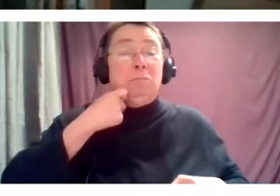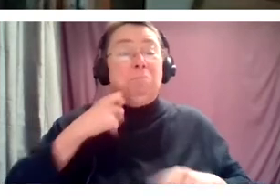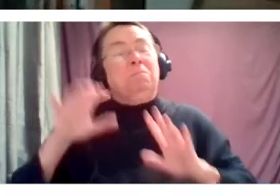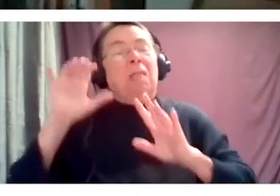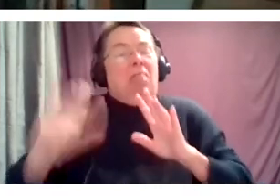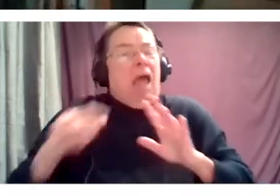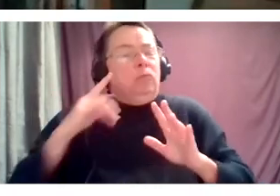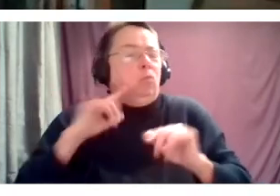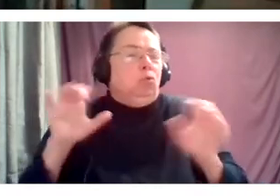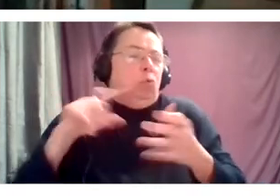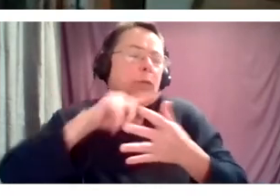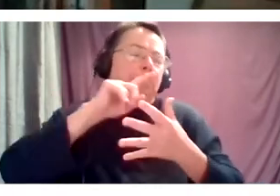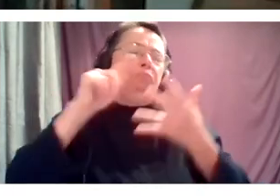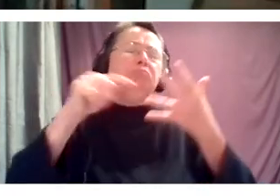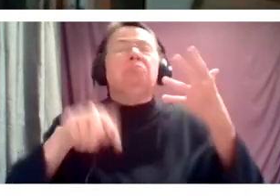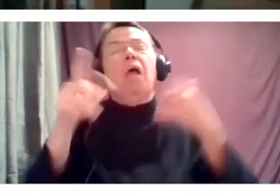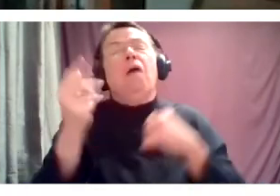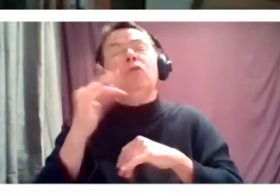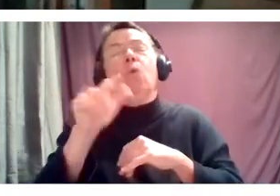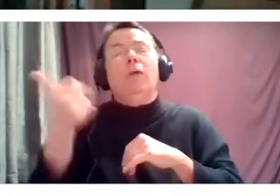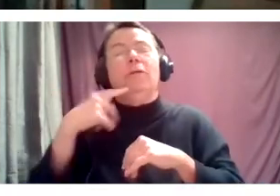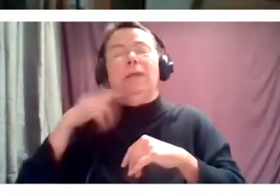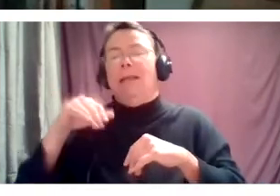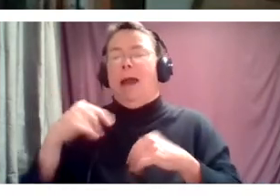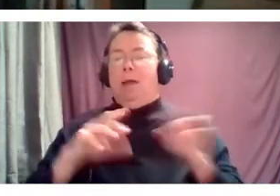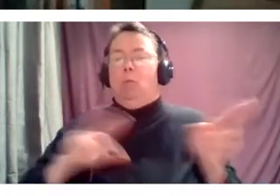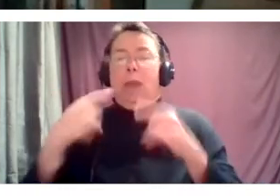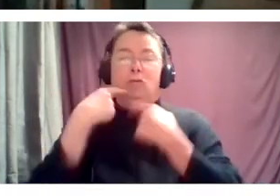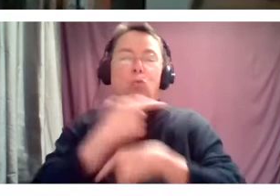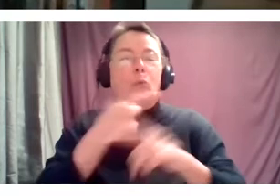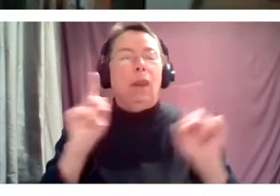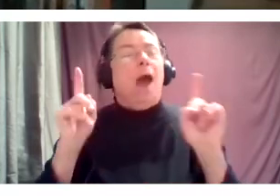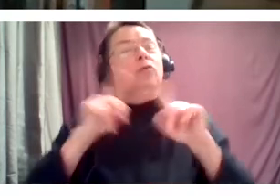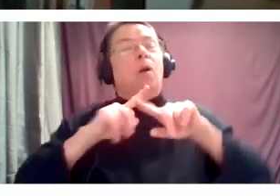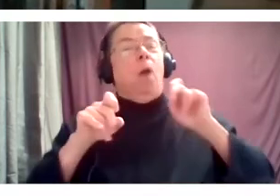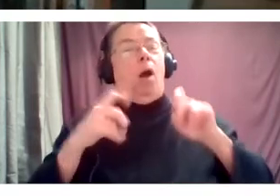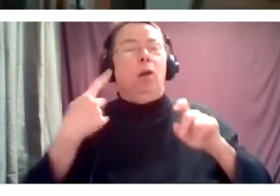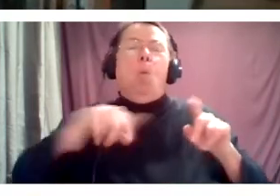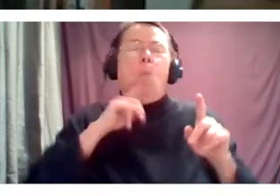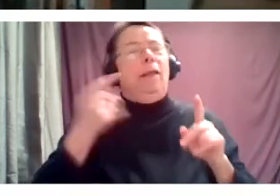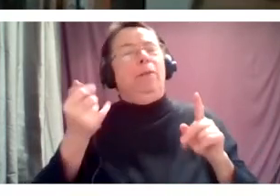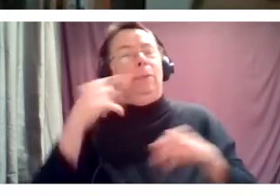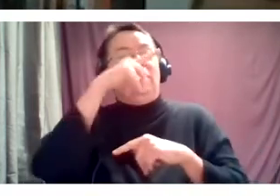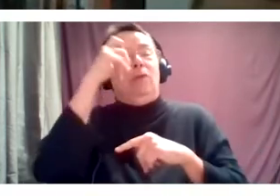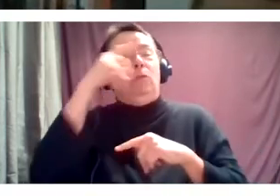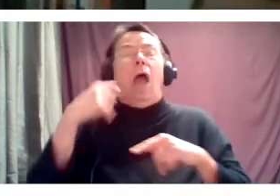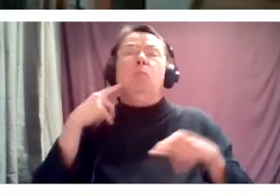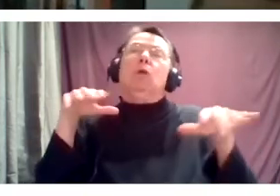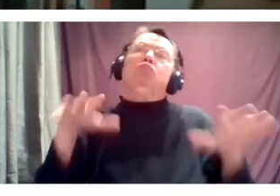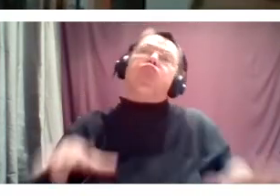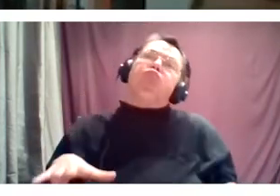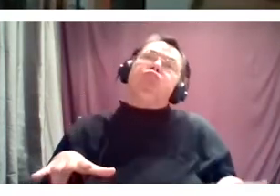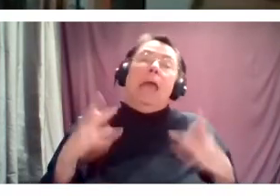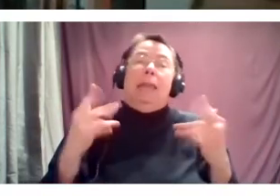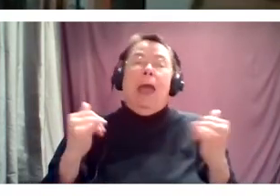other things in the works that we're not quite ready to announce yet. Like everyone, it kind of feels like we went a little dormant over the summer and now it feels like we're starting to spread our wings again